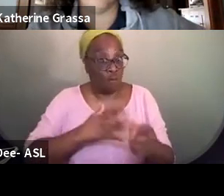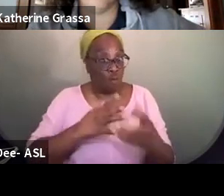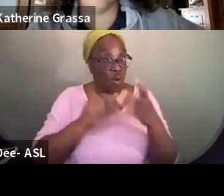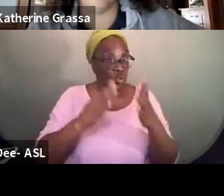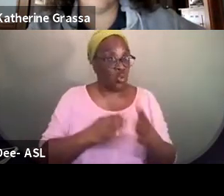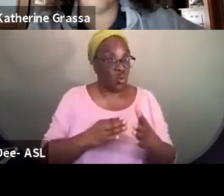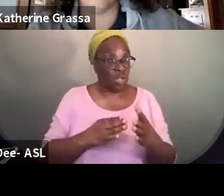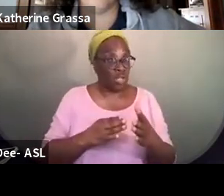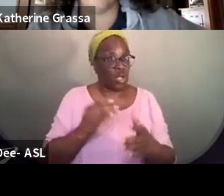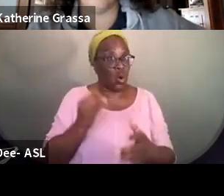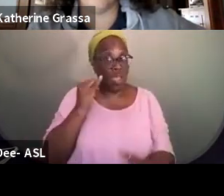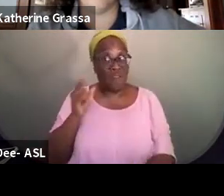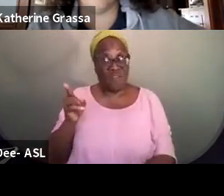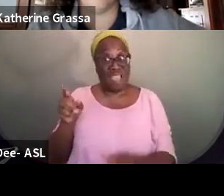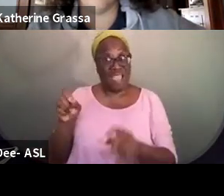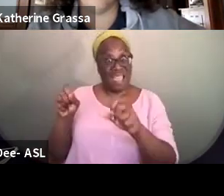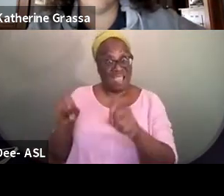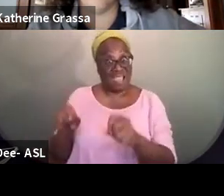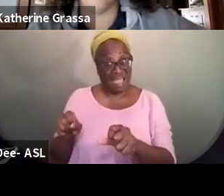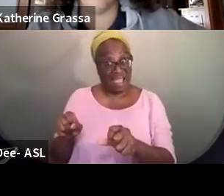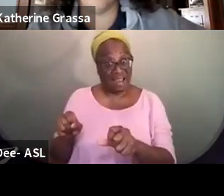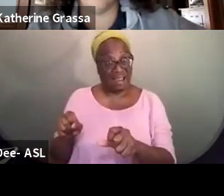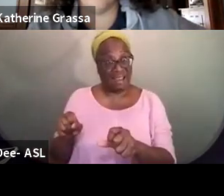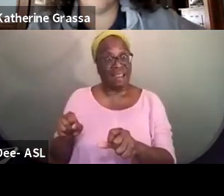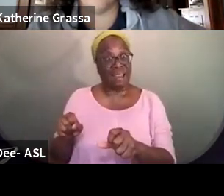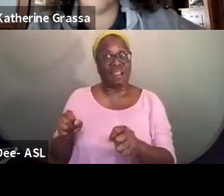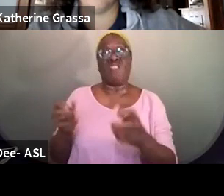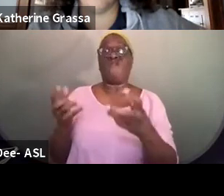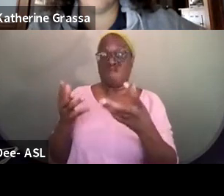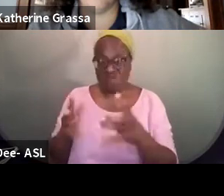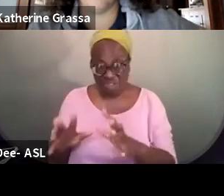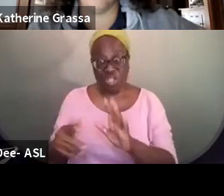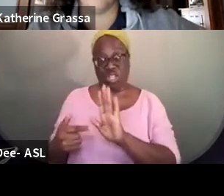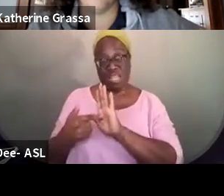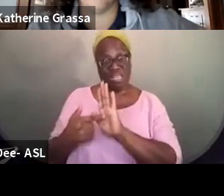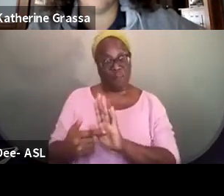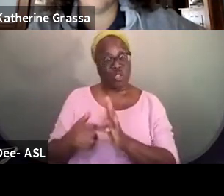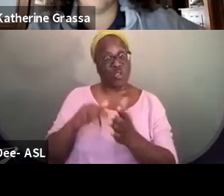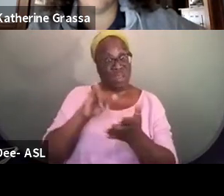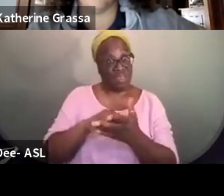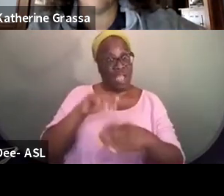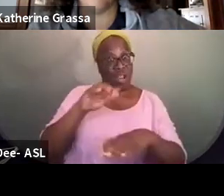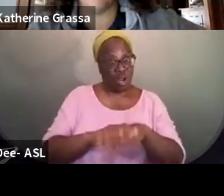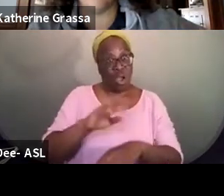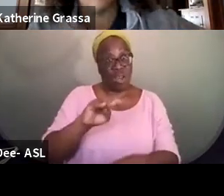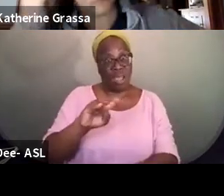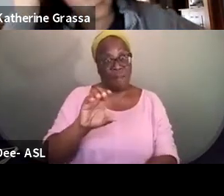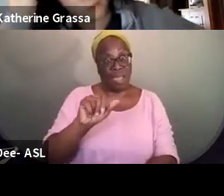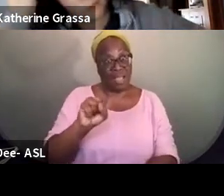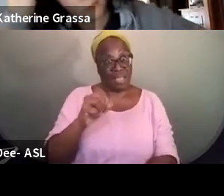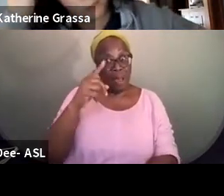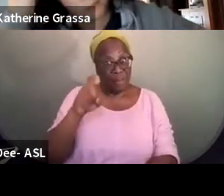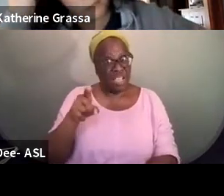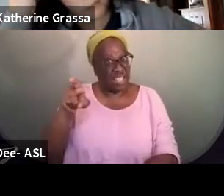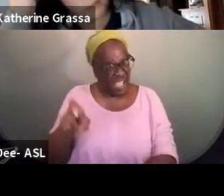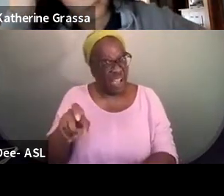they can or they have demonstrated that on MCAS, because they have to take MCAS,